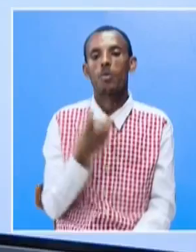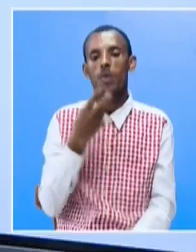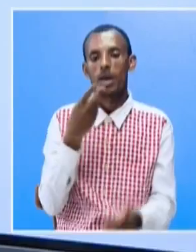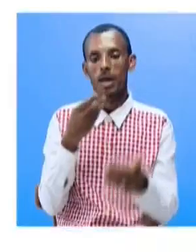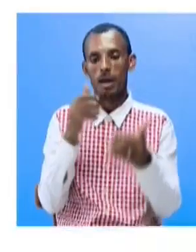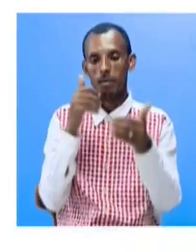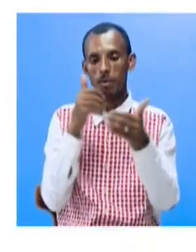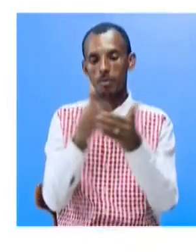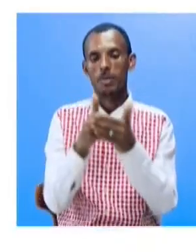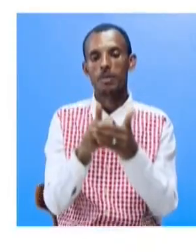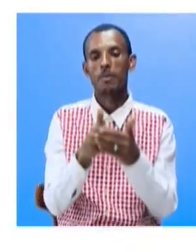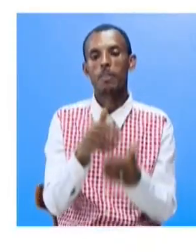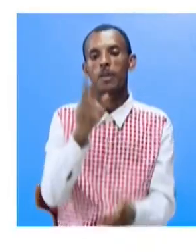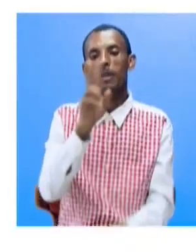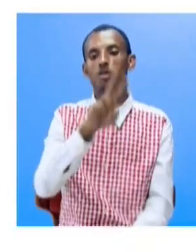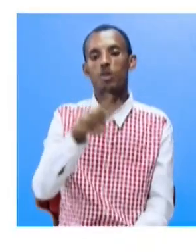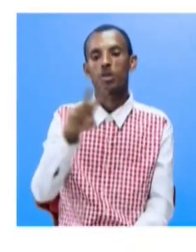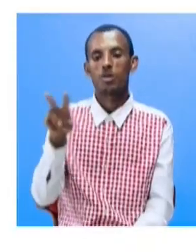to